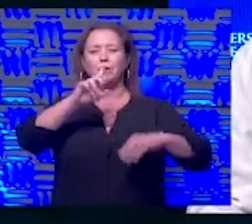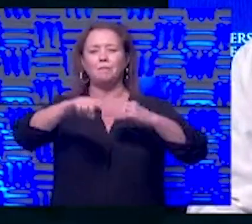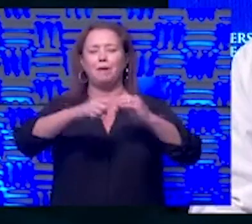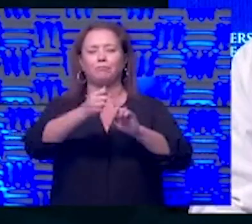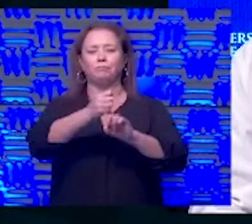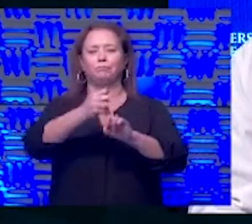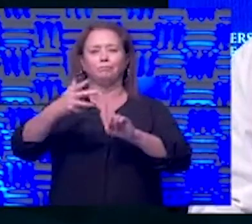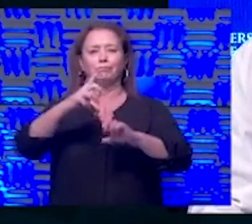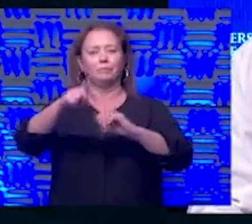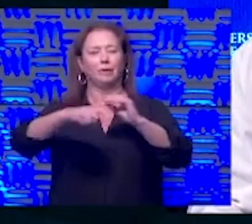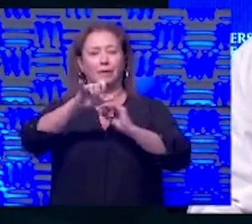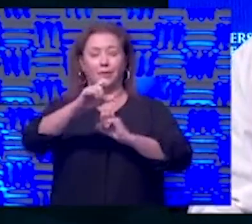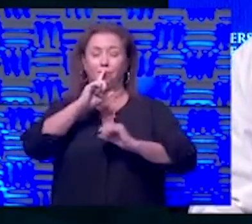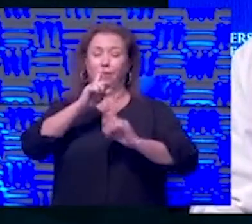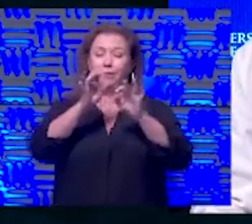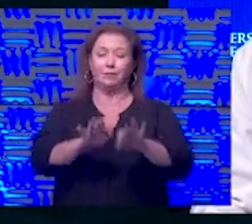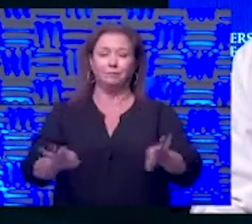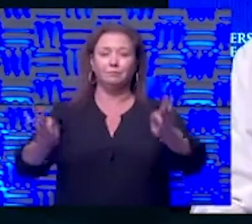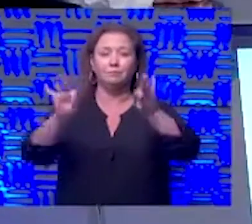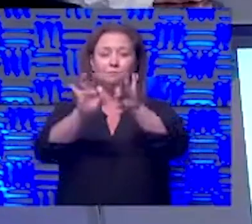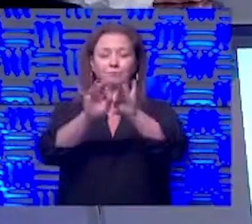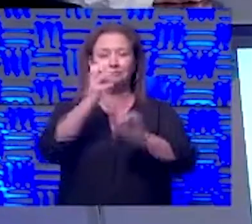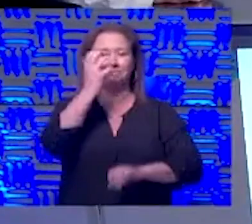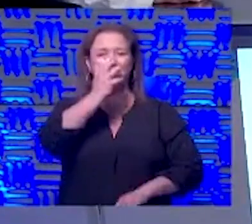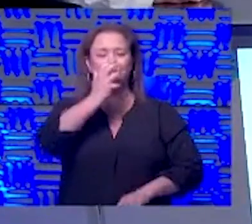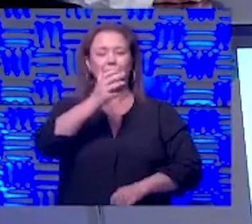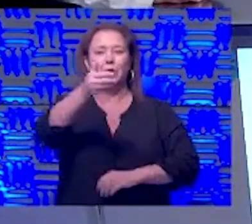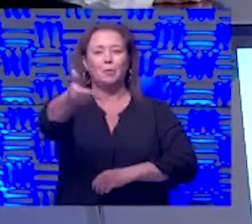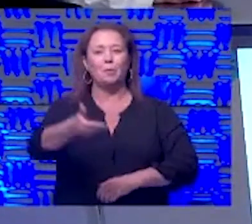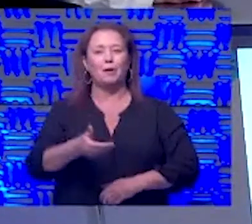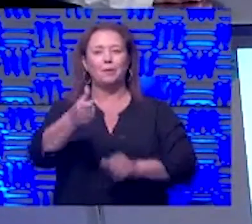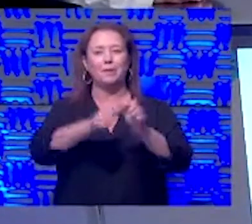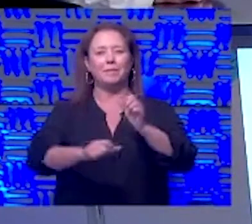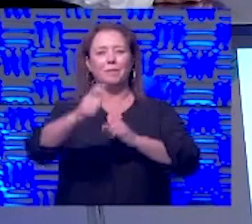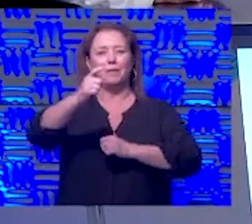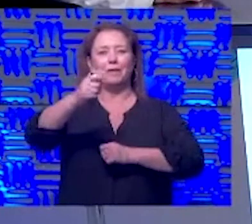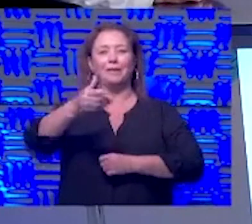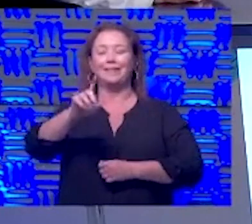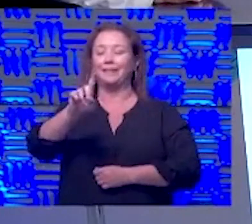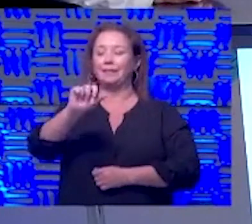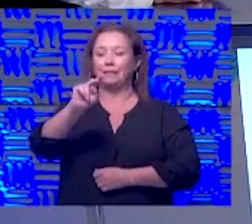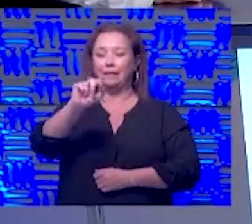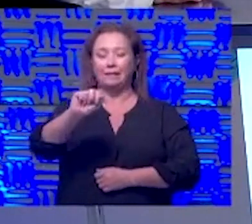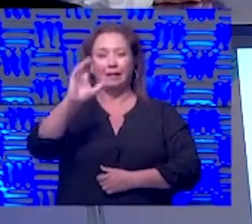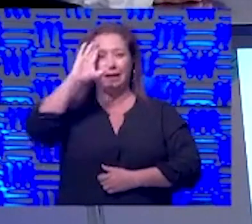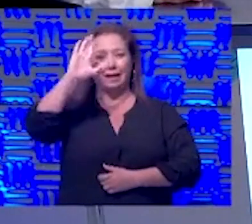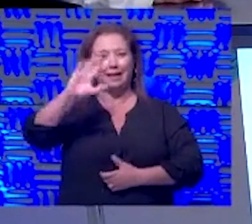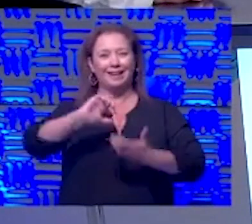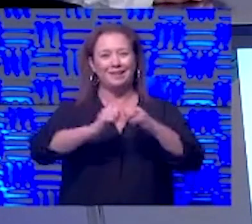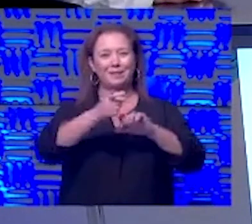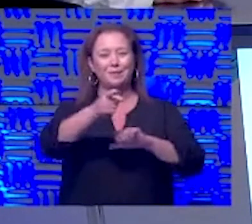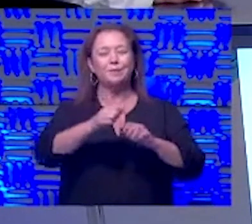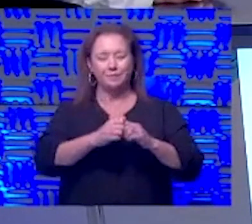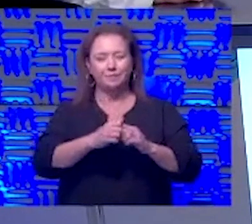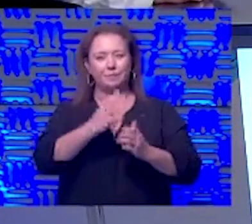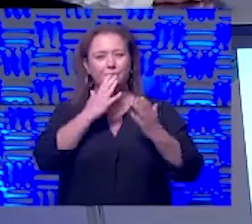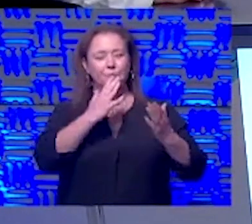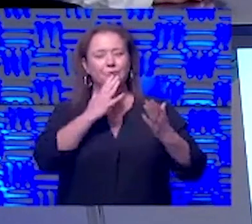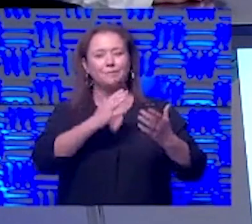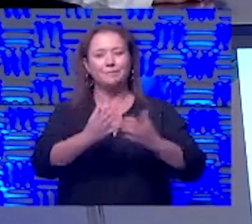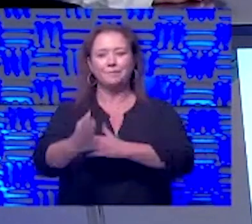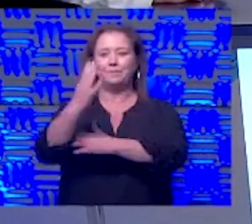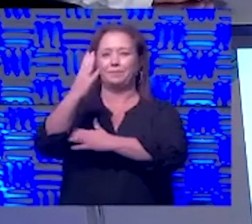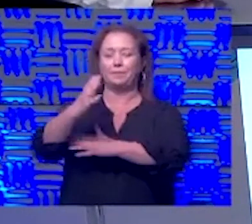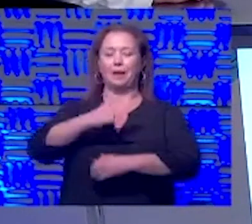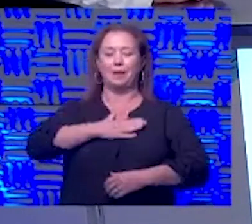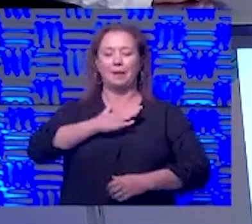that, because that's a really big deal. So welcome to everybody this morning. Dana. Hi. How are we doing? Hi. We're good. We're good.